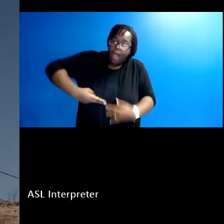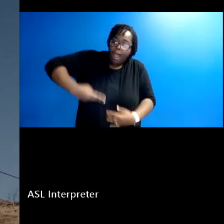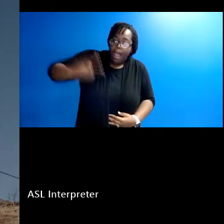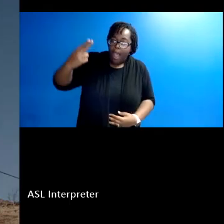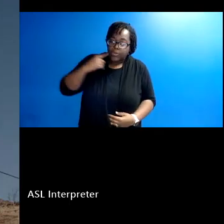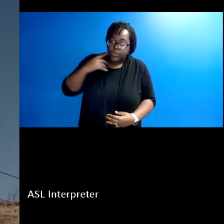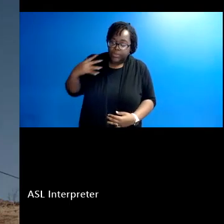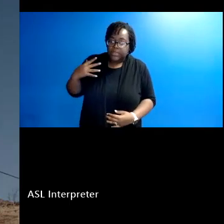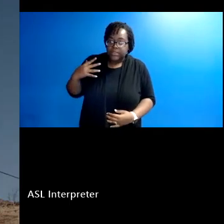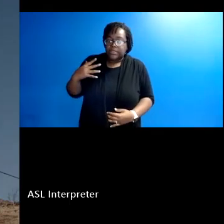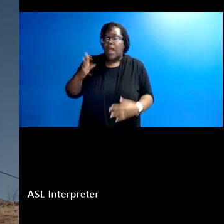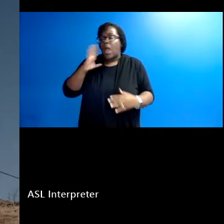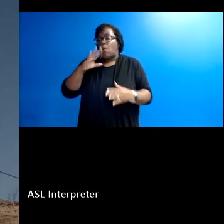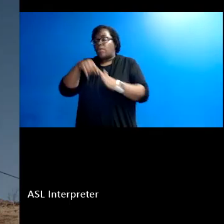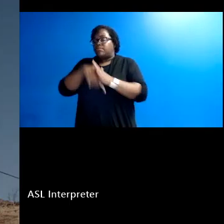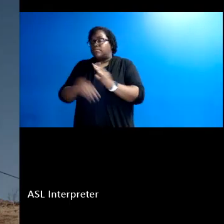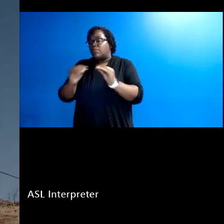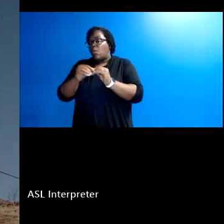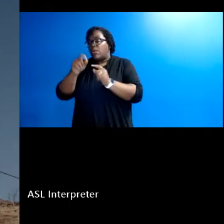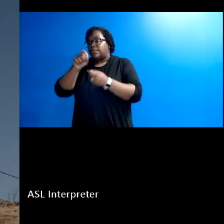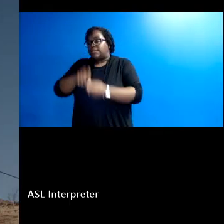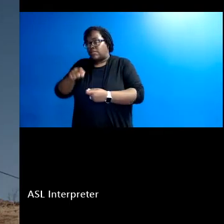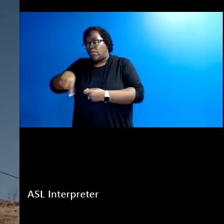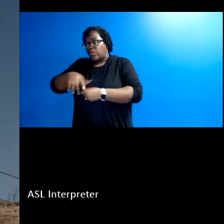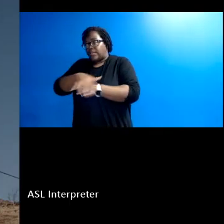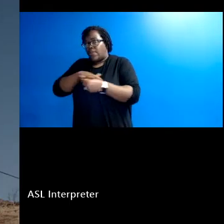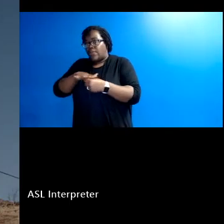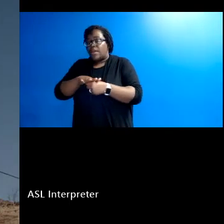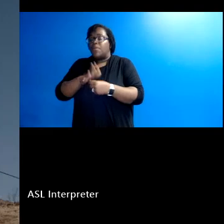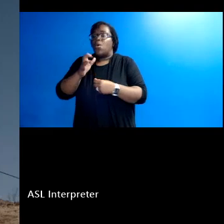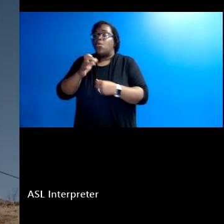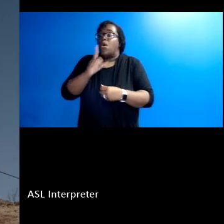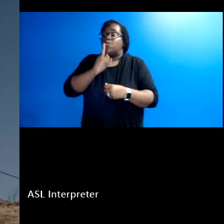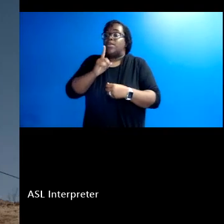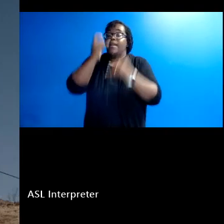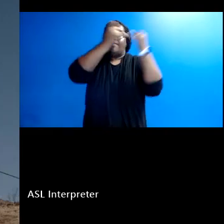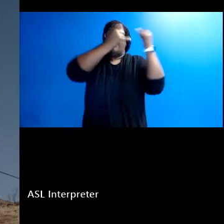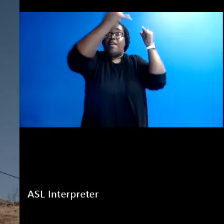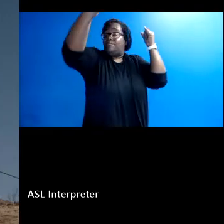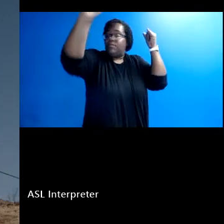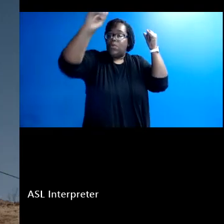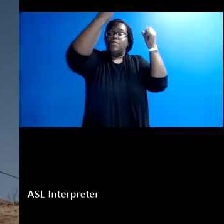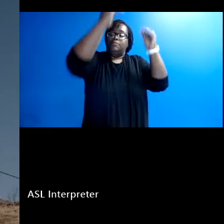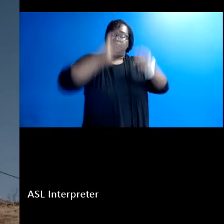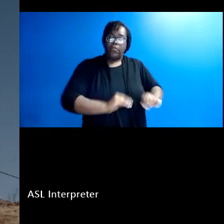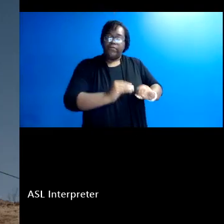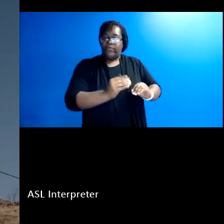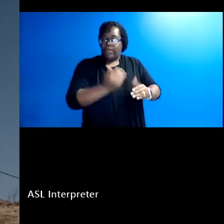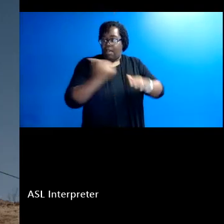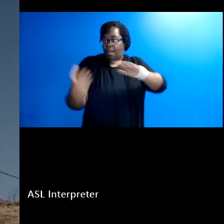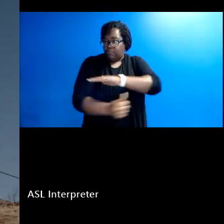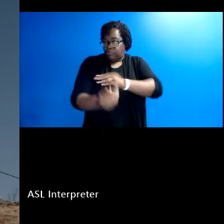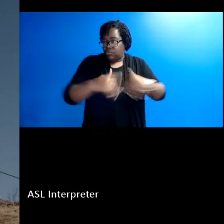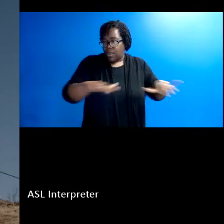talk more in detail in those in a second, but we want to underground those lines to nearly eliminate all wildfire risk in those areas.